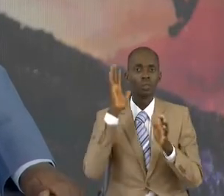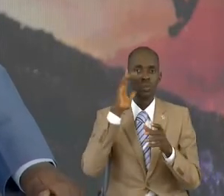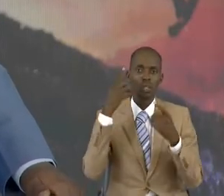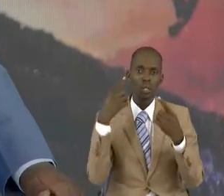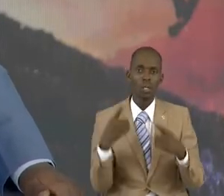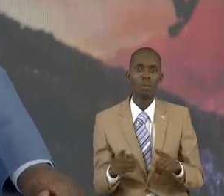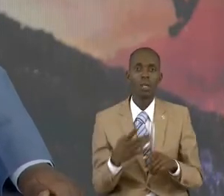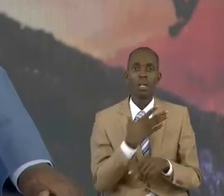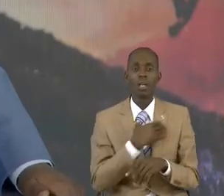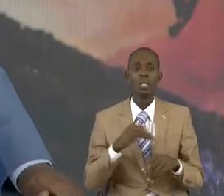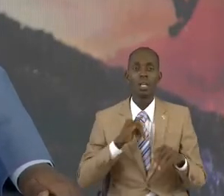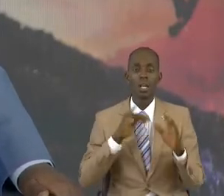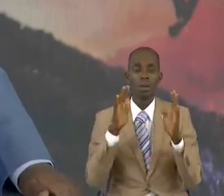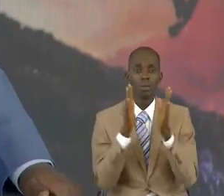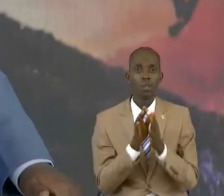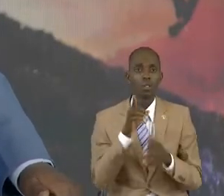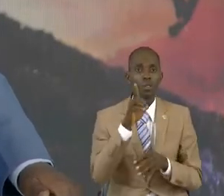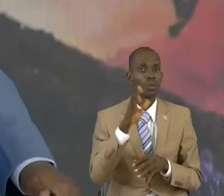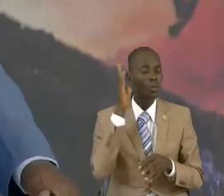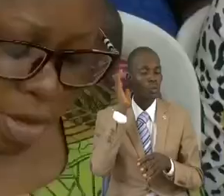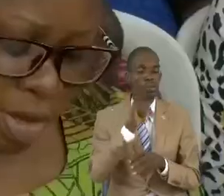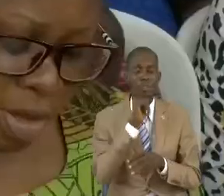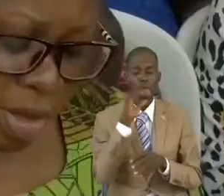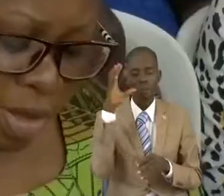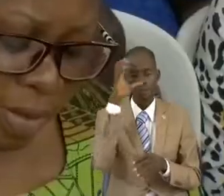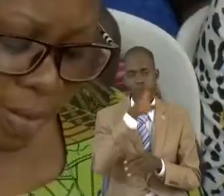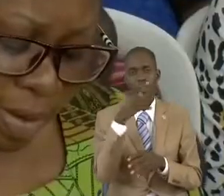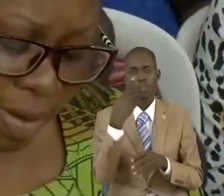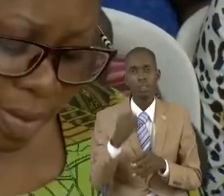pray you will not miss the rapture.